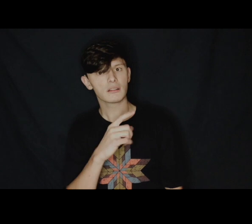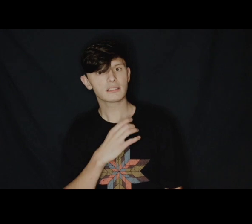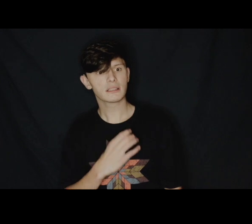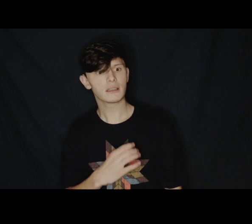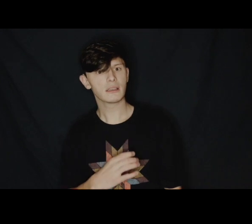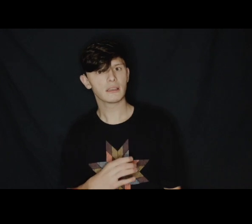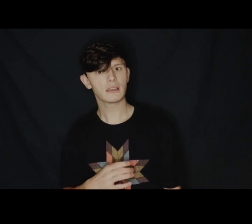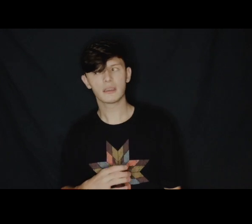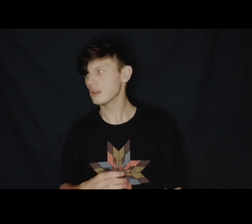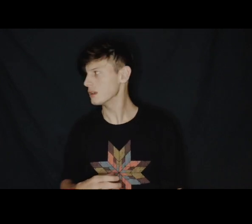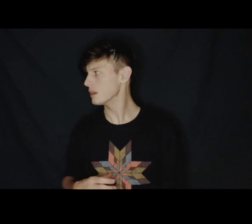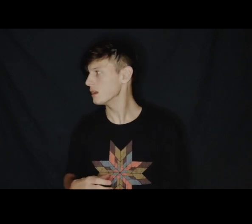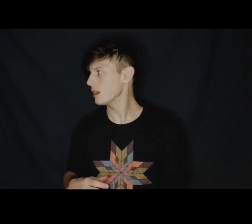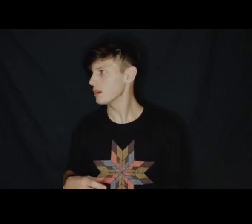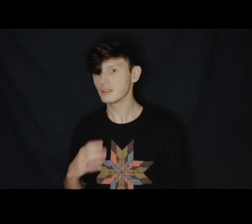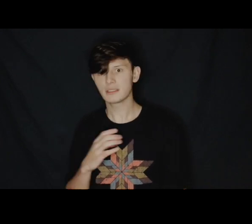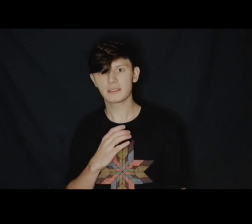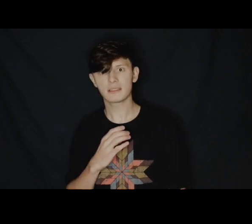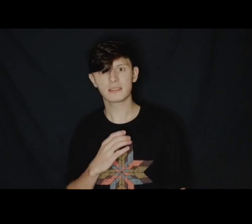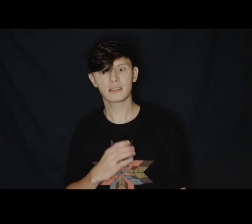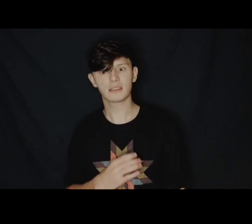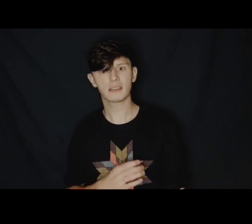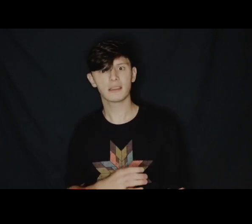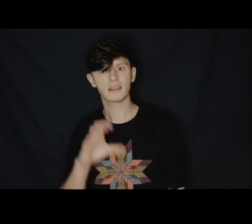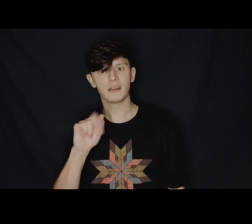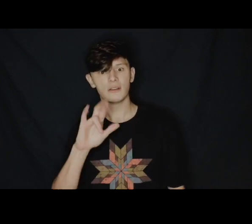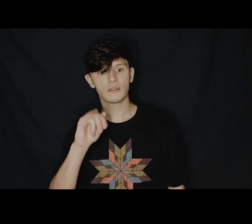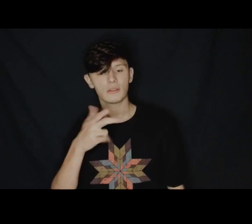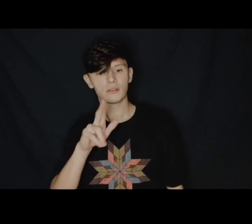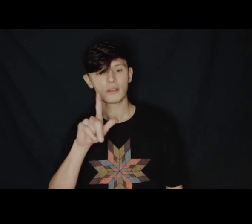Christine, Christine, Caligula,